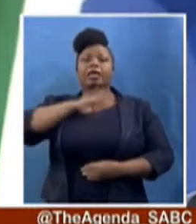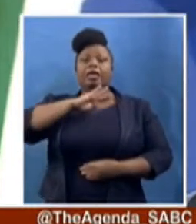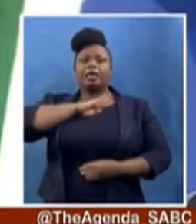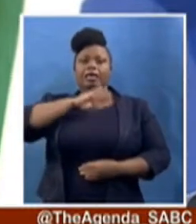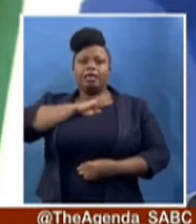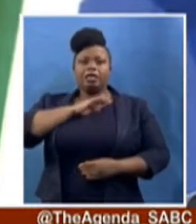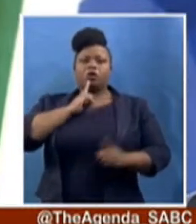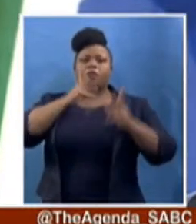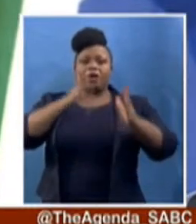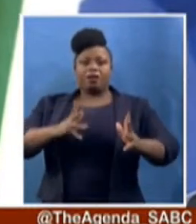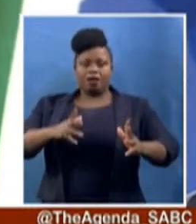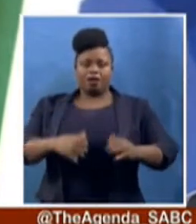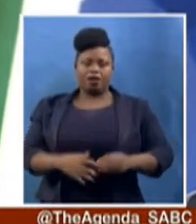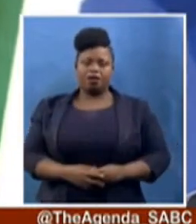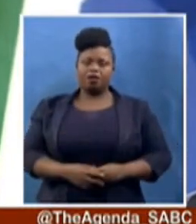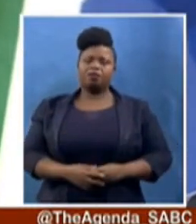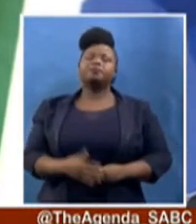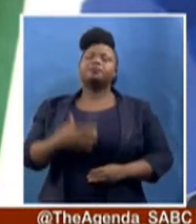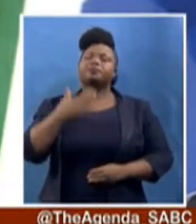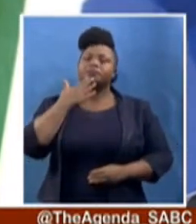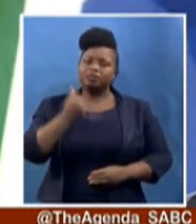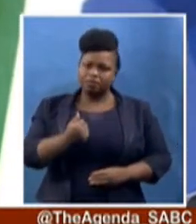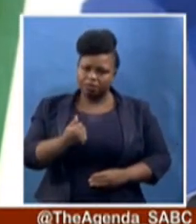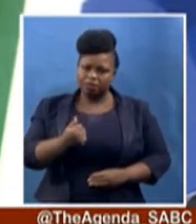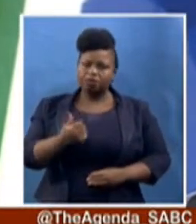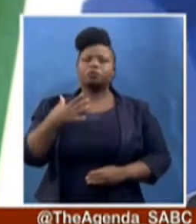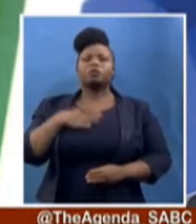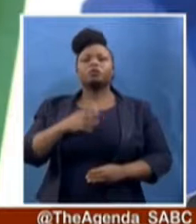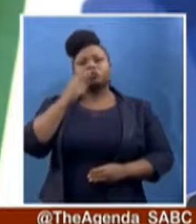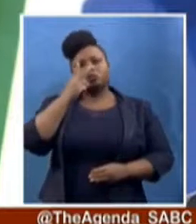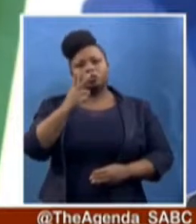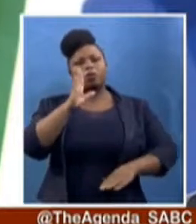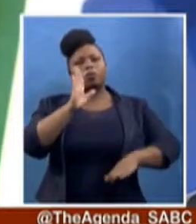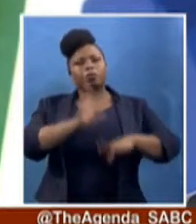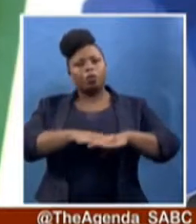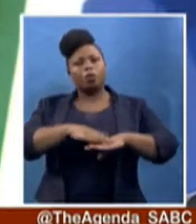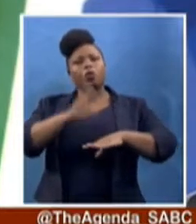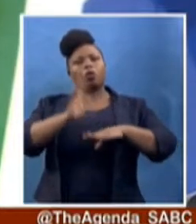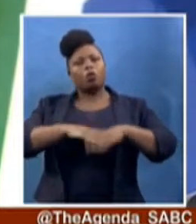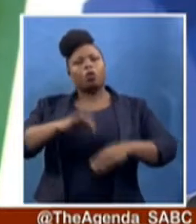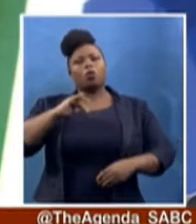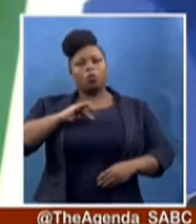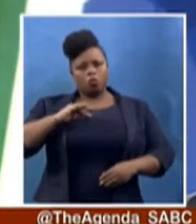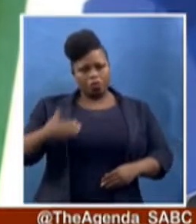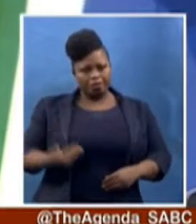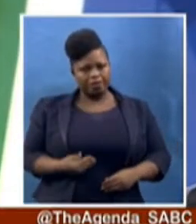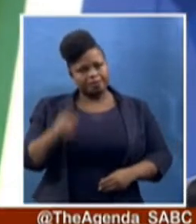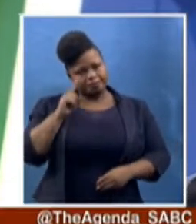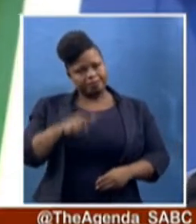see more and more women in key roles in the Defense Force.